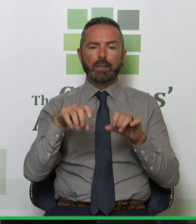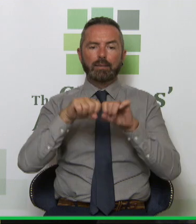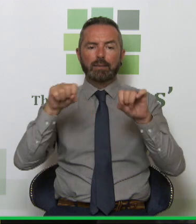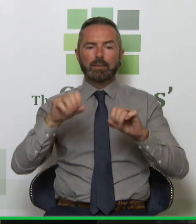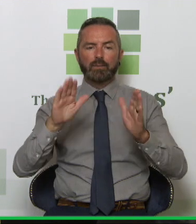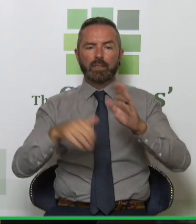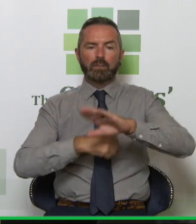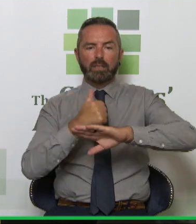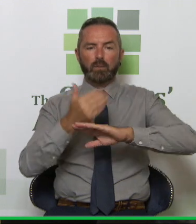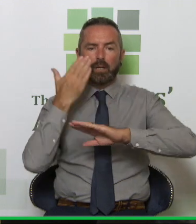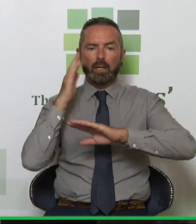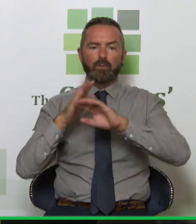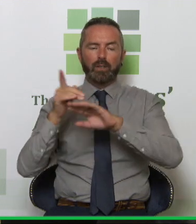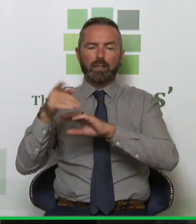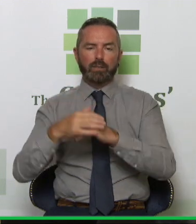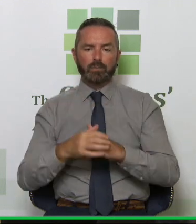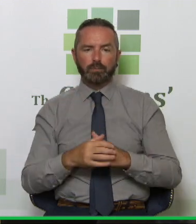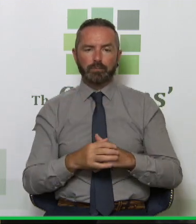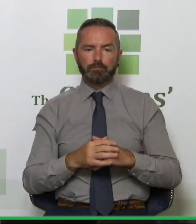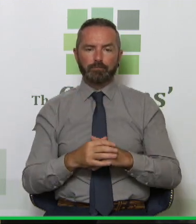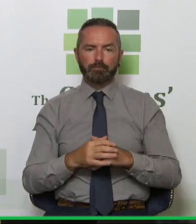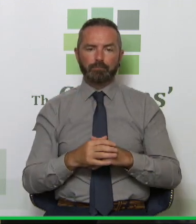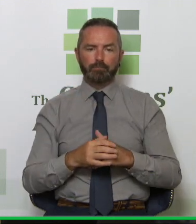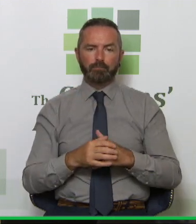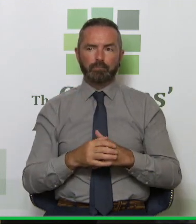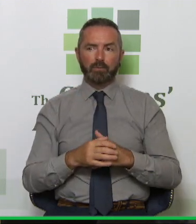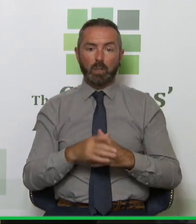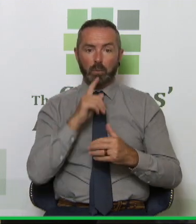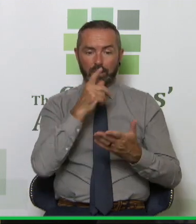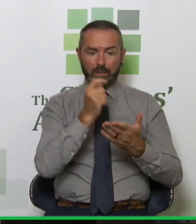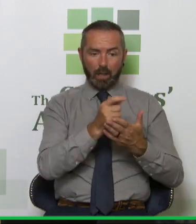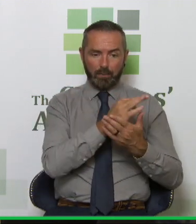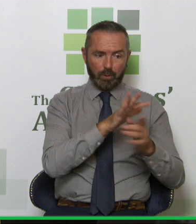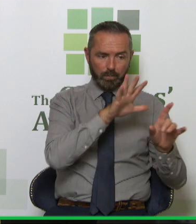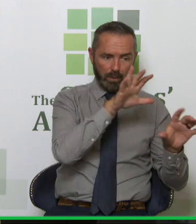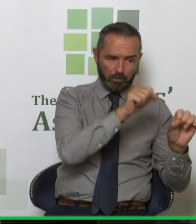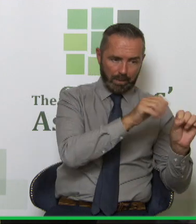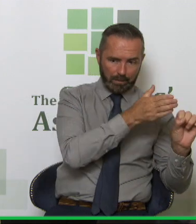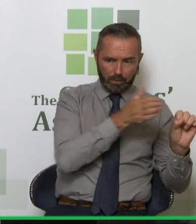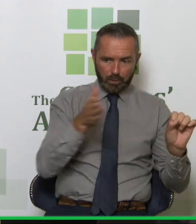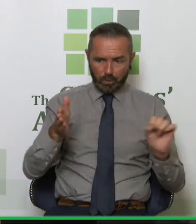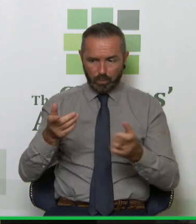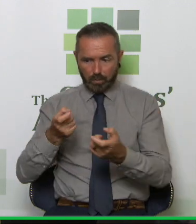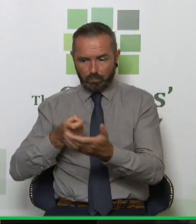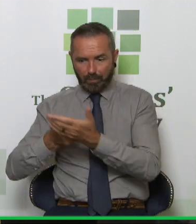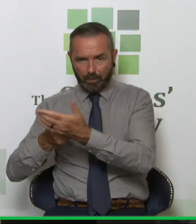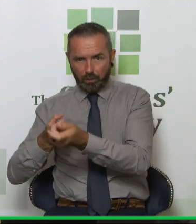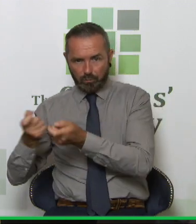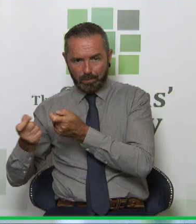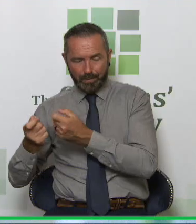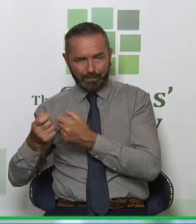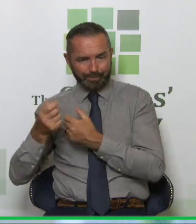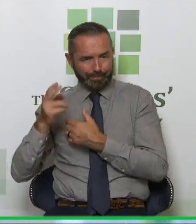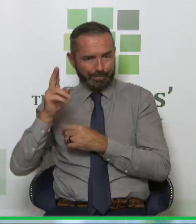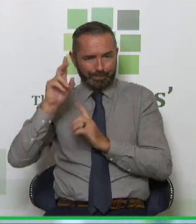be in place to allow for it as well. And I can't put a specific timeline around that. It will look different in every area as